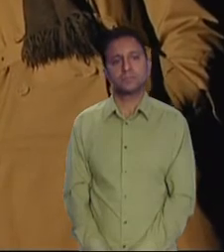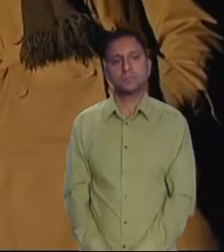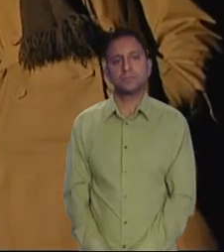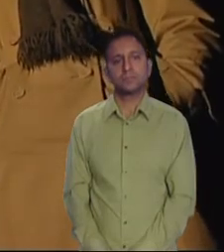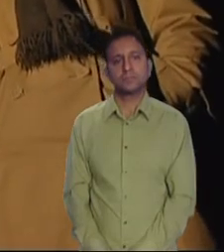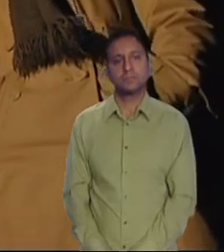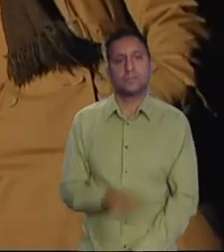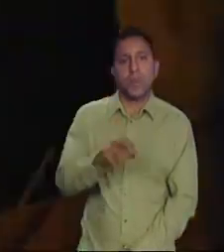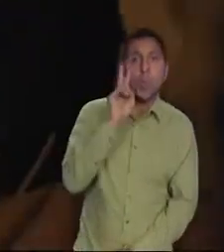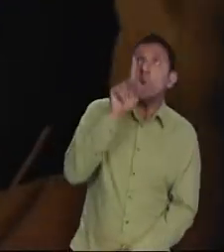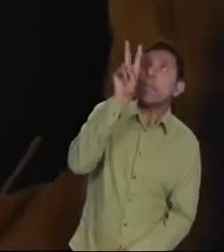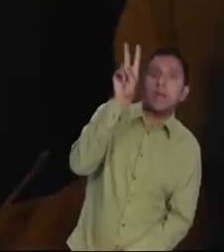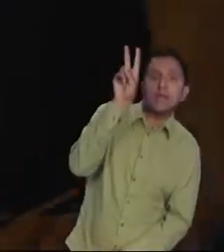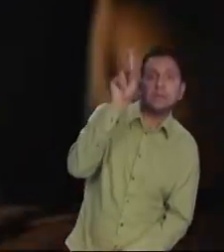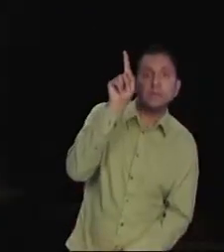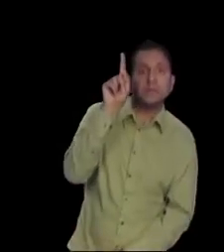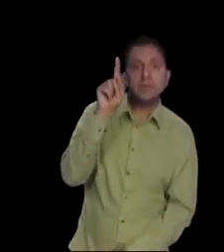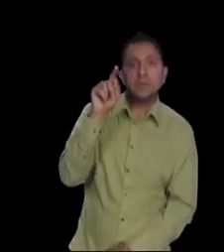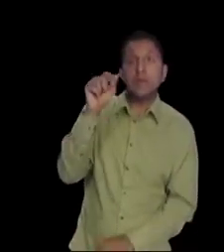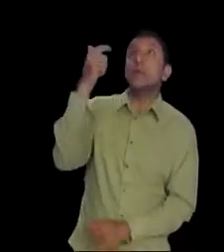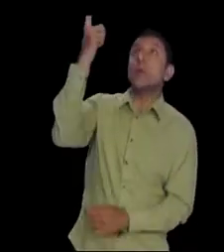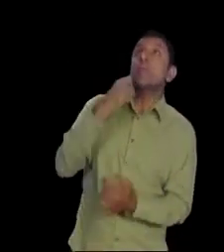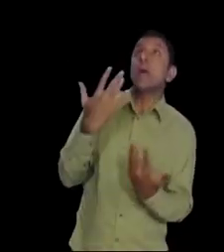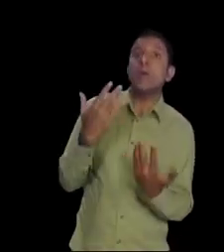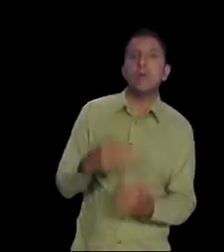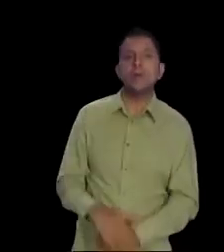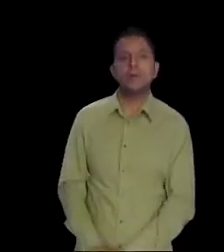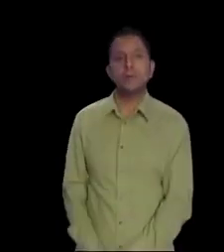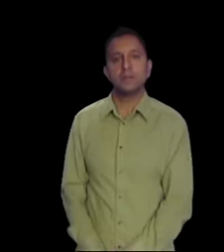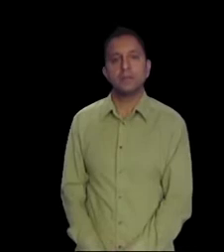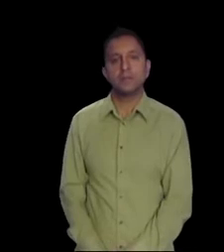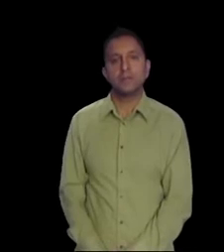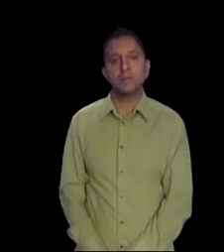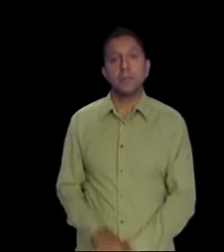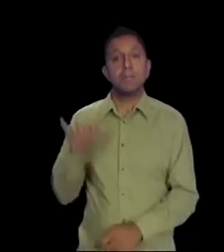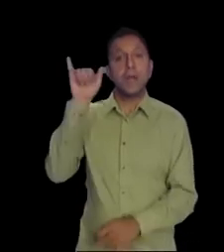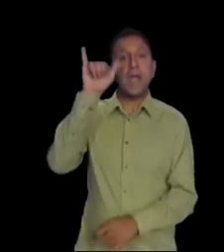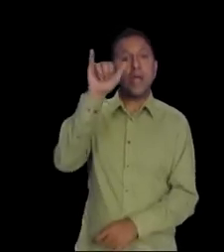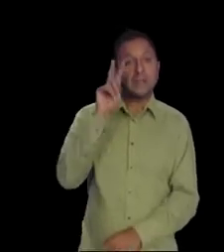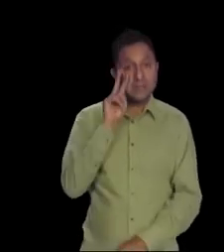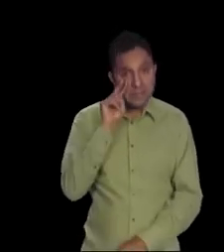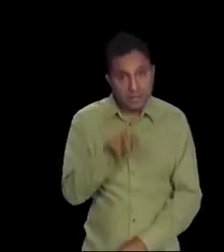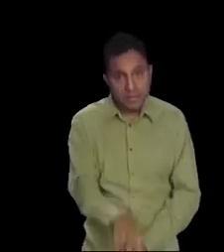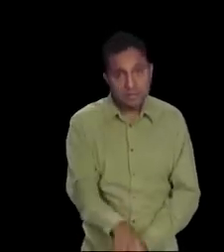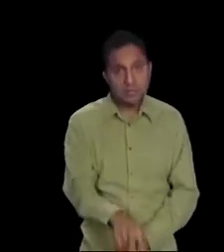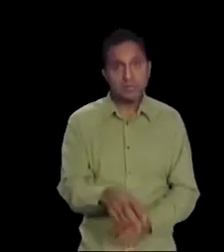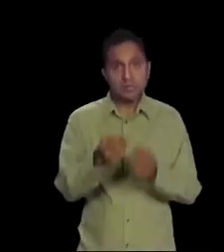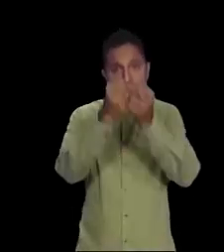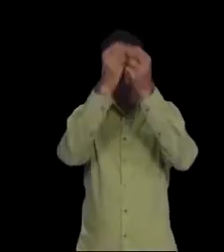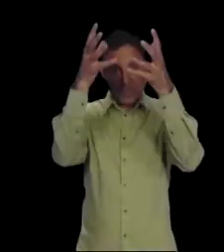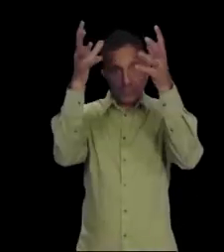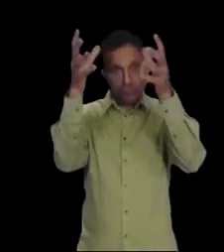Look, there it is. Here she comes now. The plane would sight the drop-off point and release the supplies at around 500 feet, travelling at